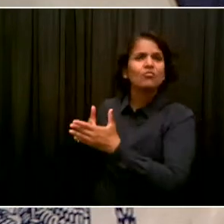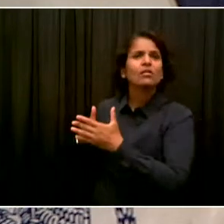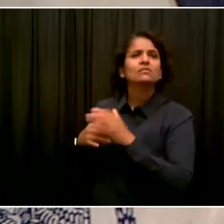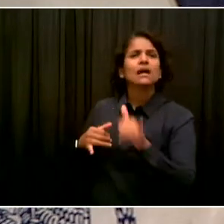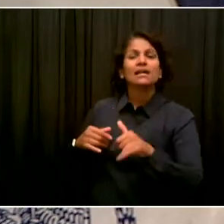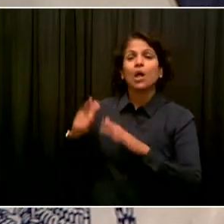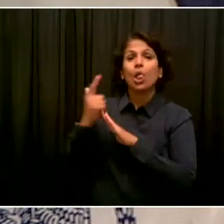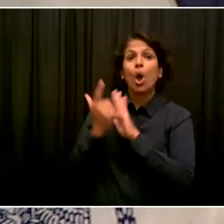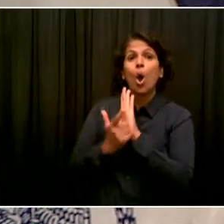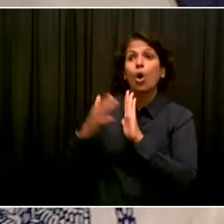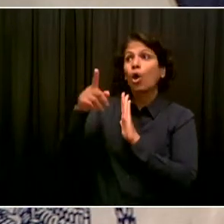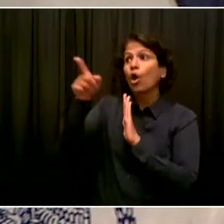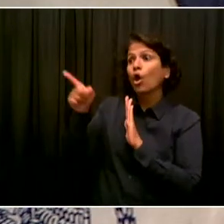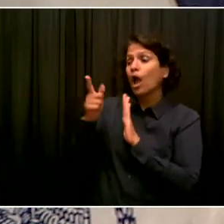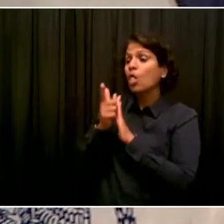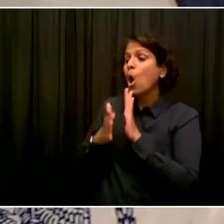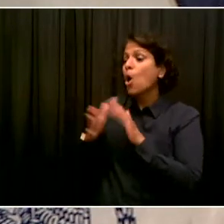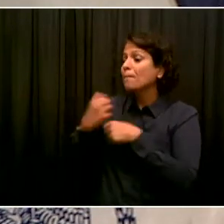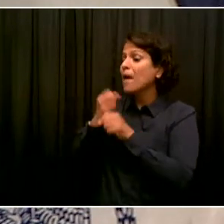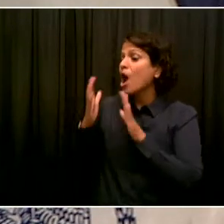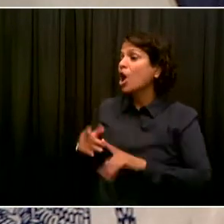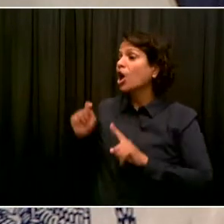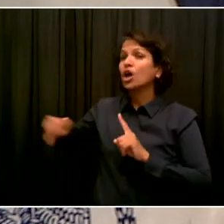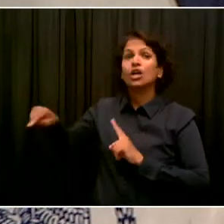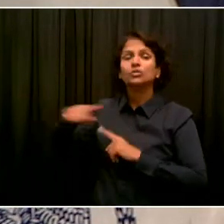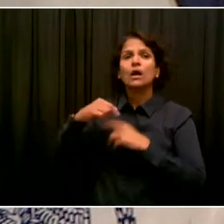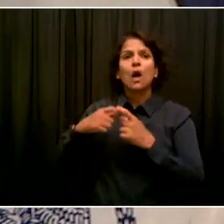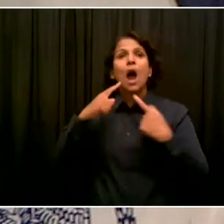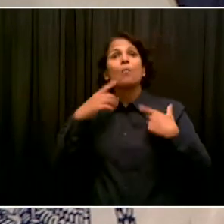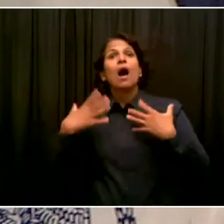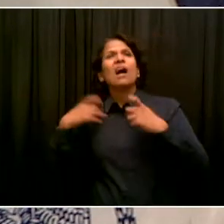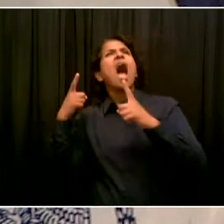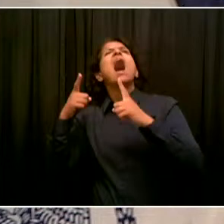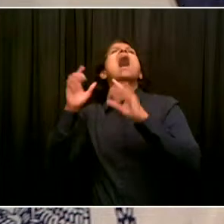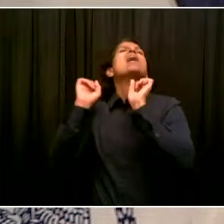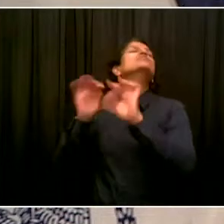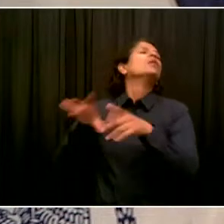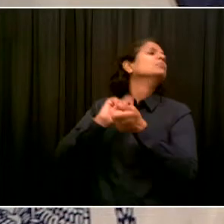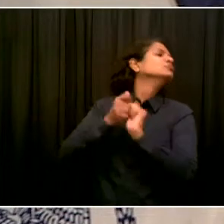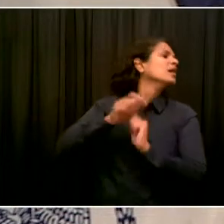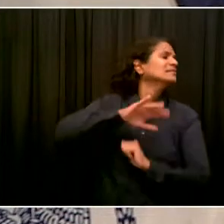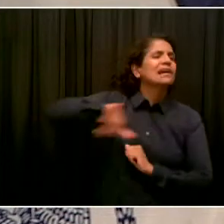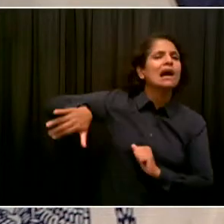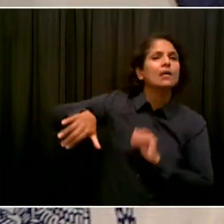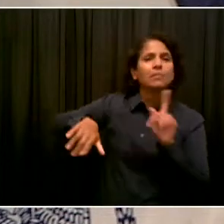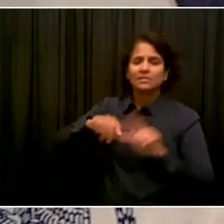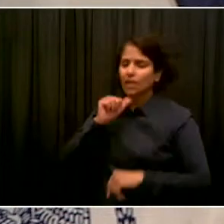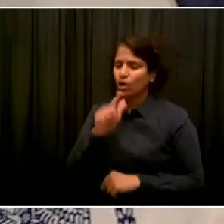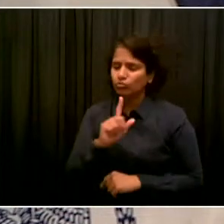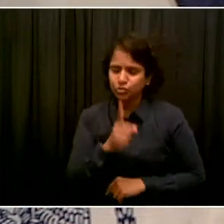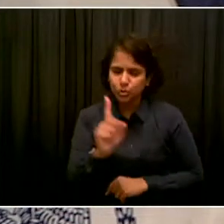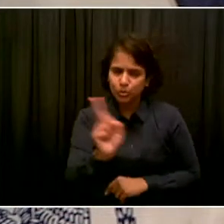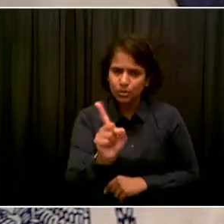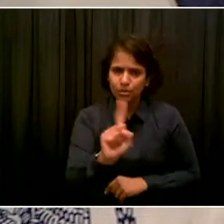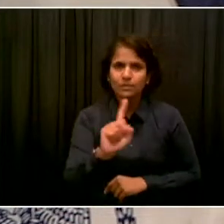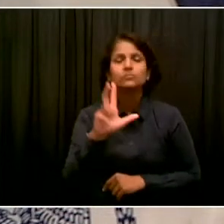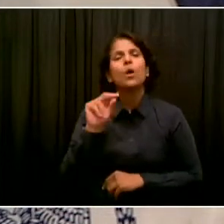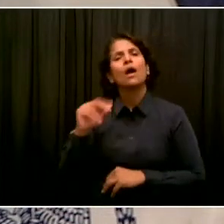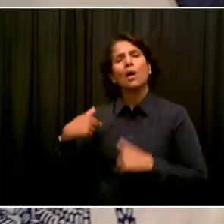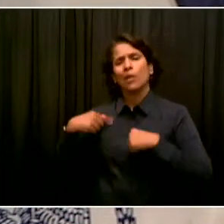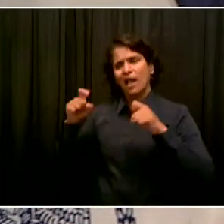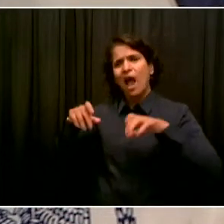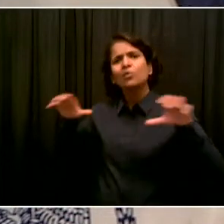When pushed to do great things, this government is capable of great things, this city is capable of great things. So when you look